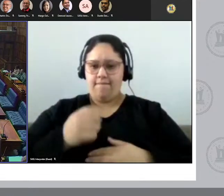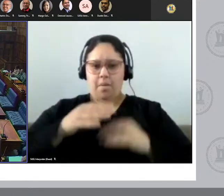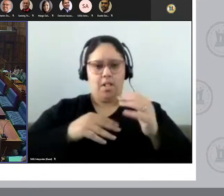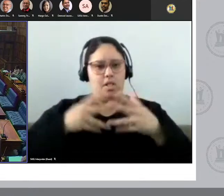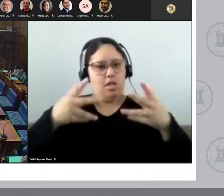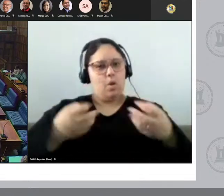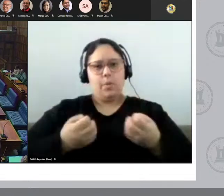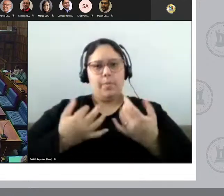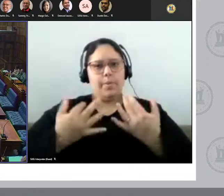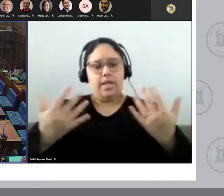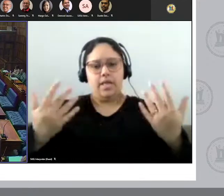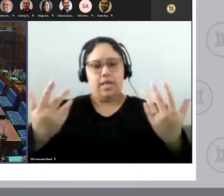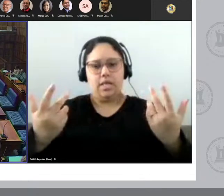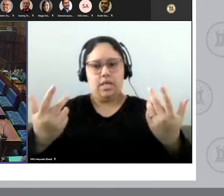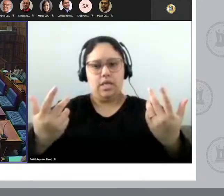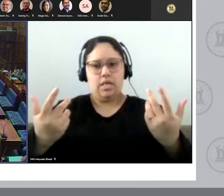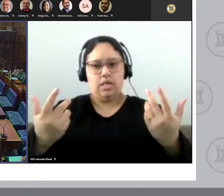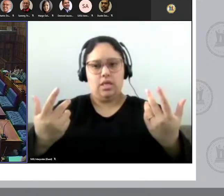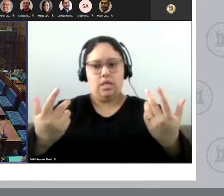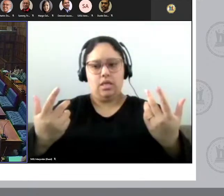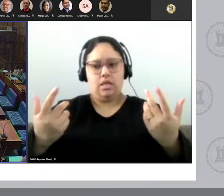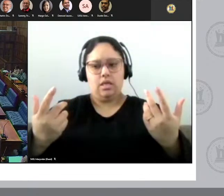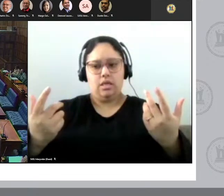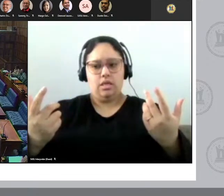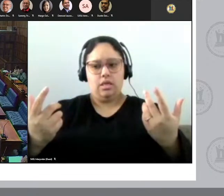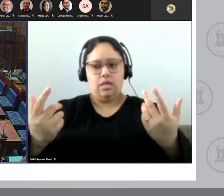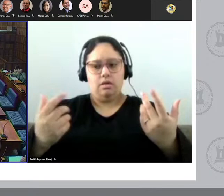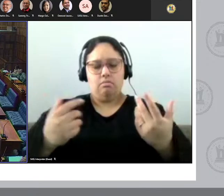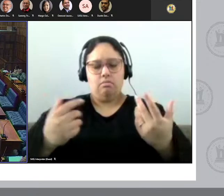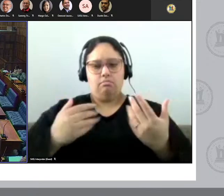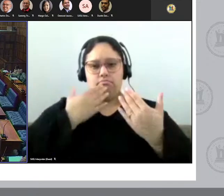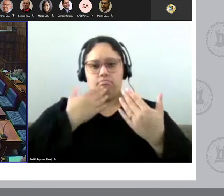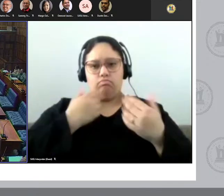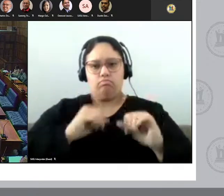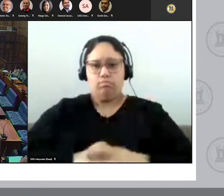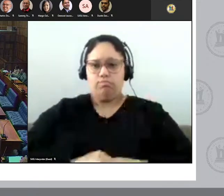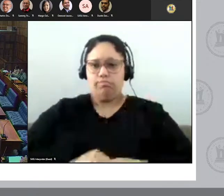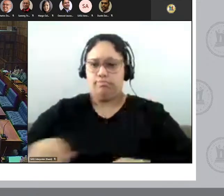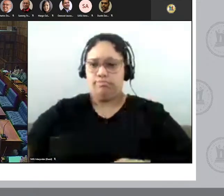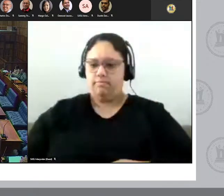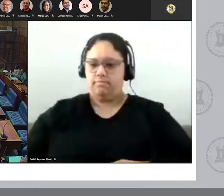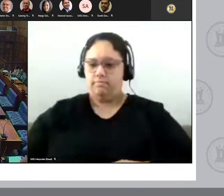building as we speak now? Thank you, Chair.